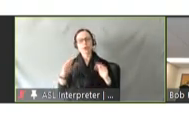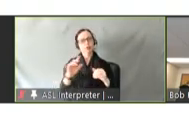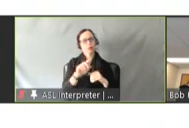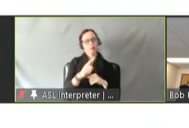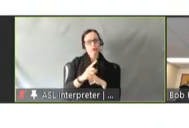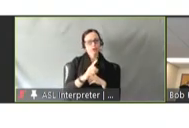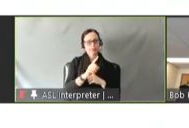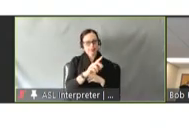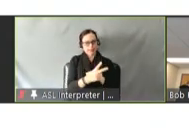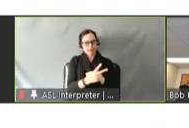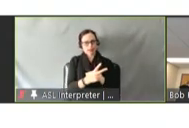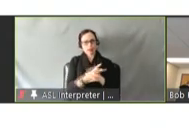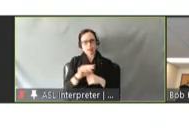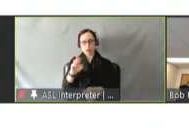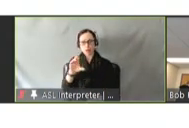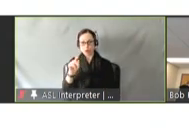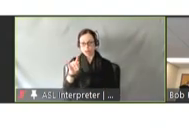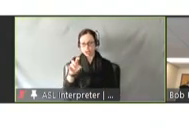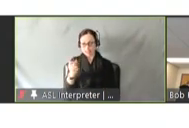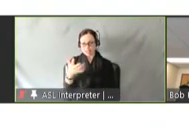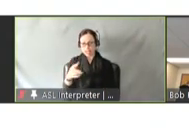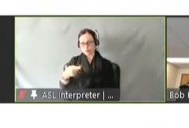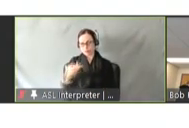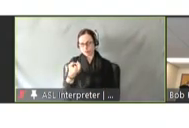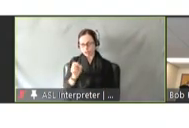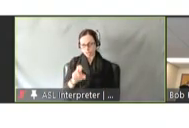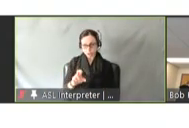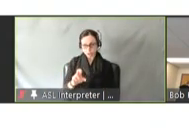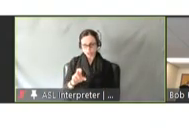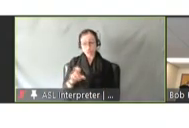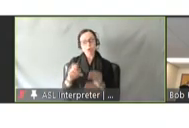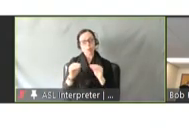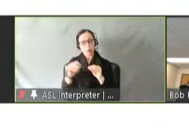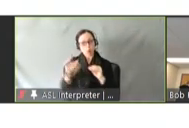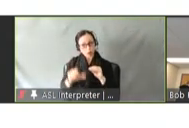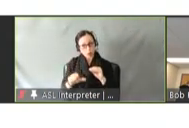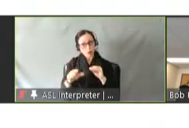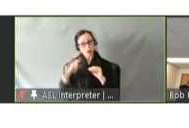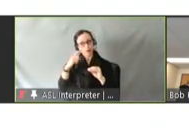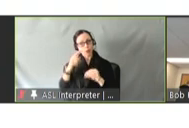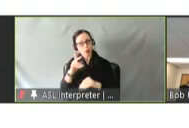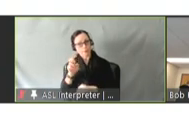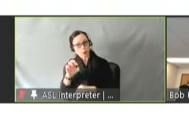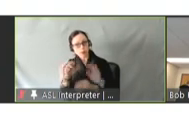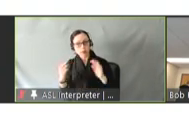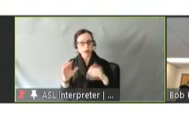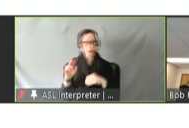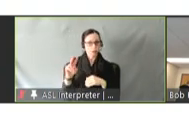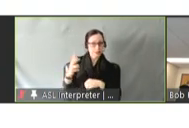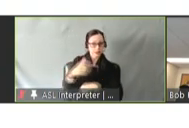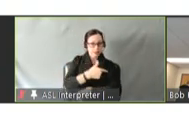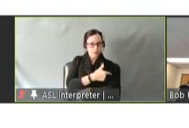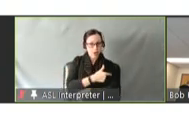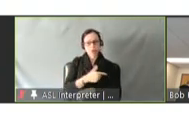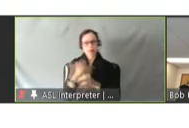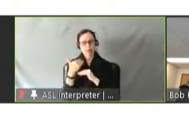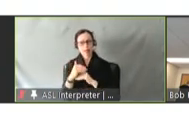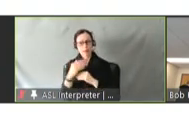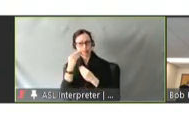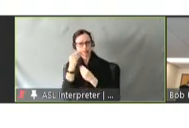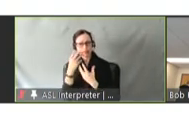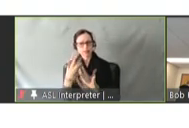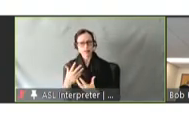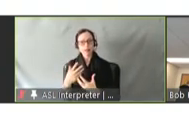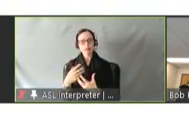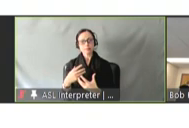The myocarditis risk after a Pfizer booster dose appears lower than after dose two. And limited data available to assess myocarditis